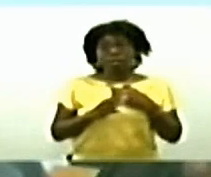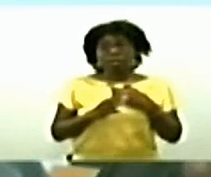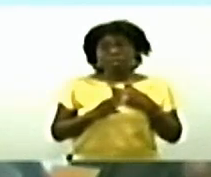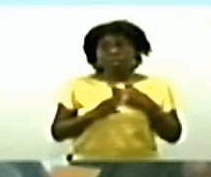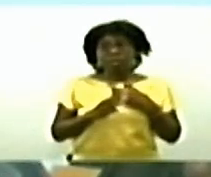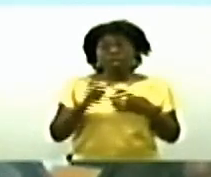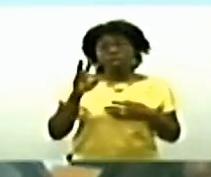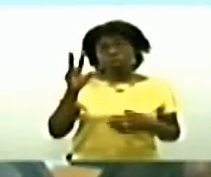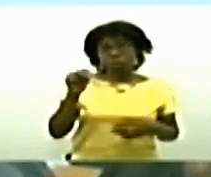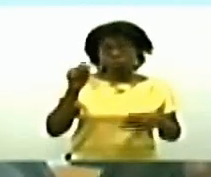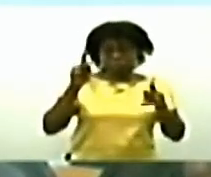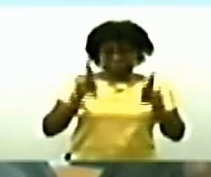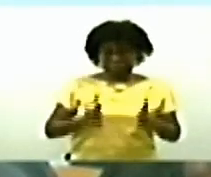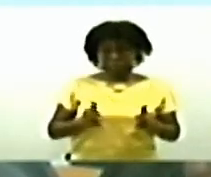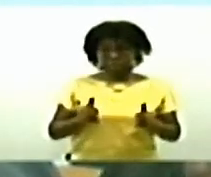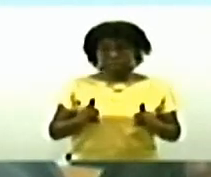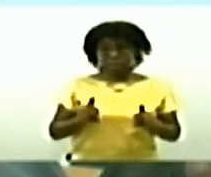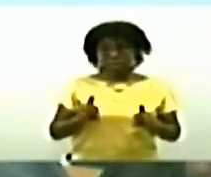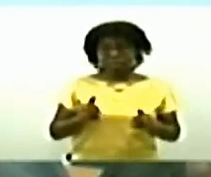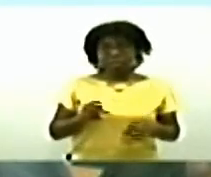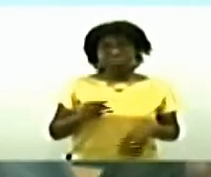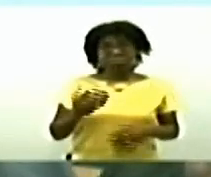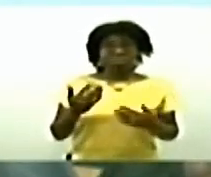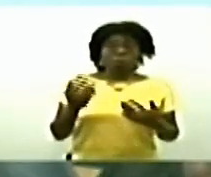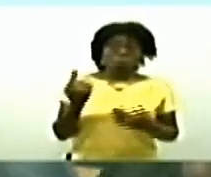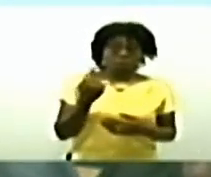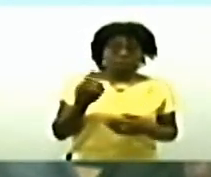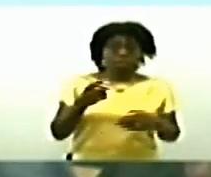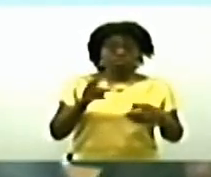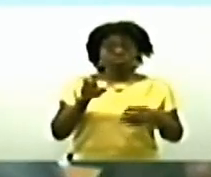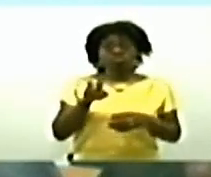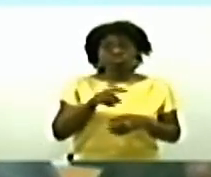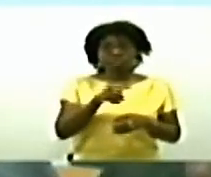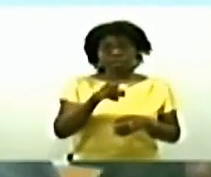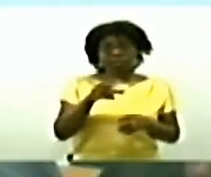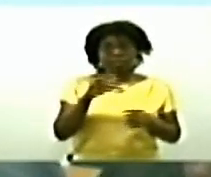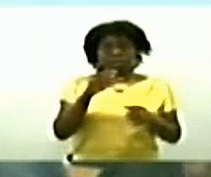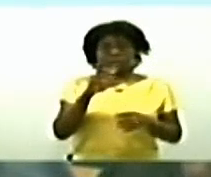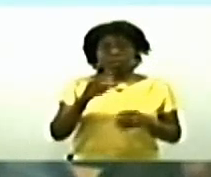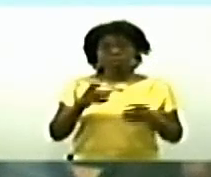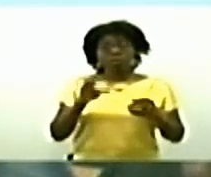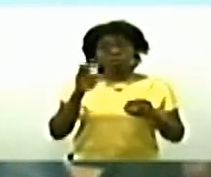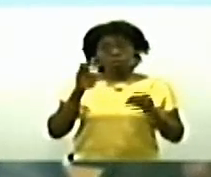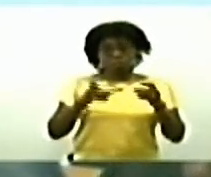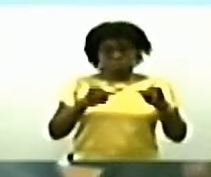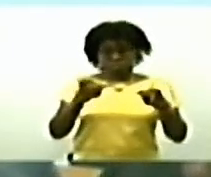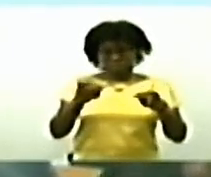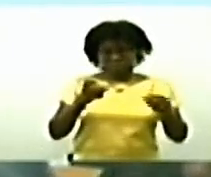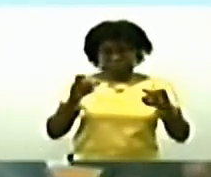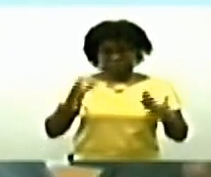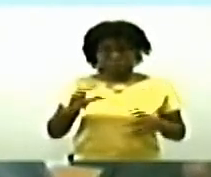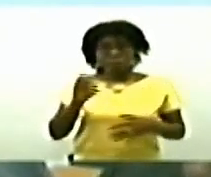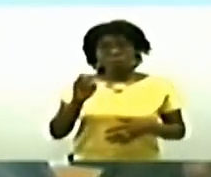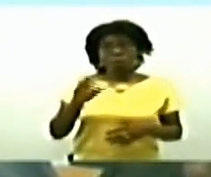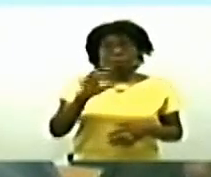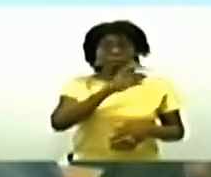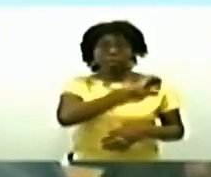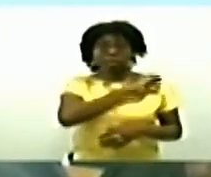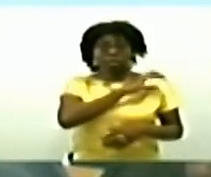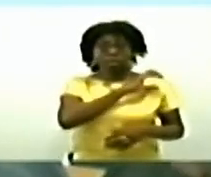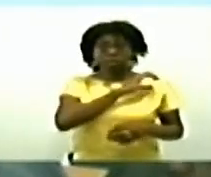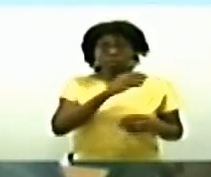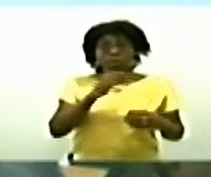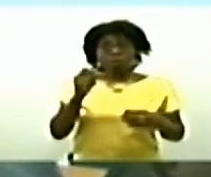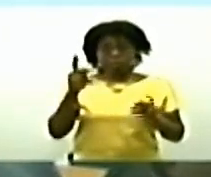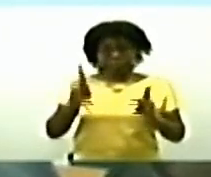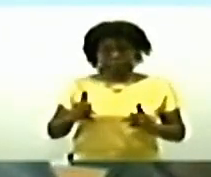No person except a traffic warden or police officer or a person authorized by the police officer may remove